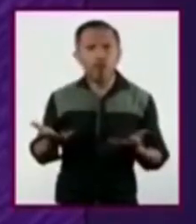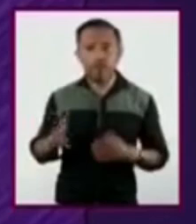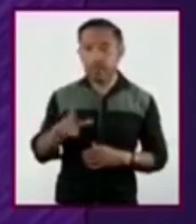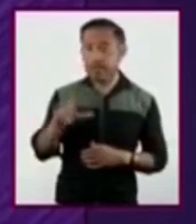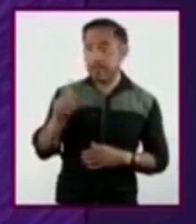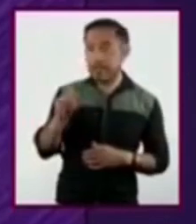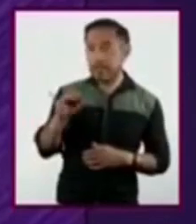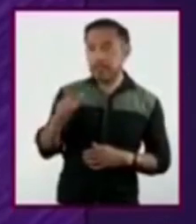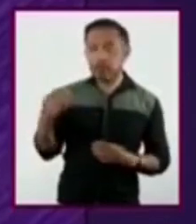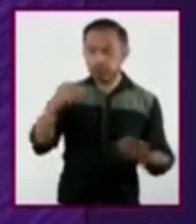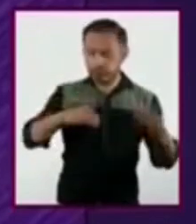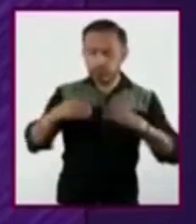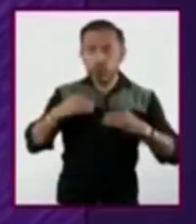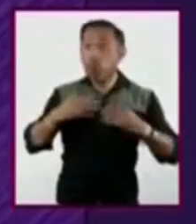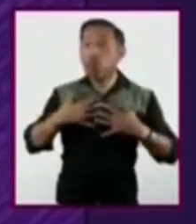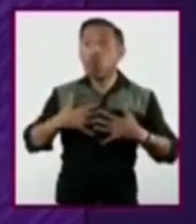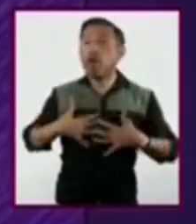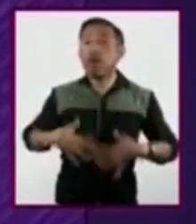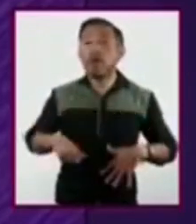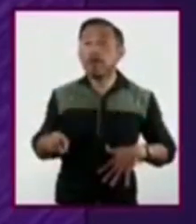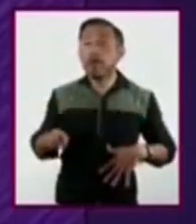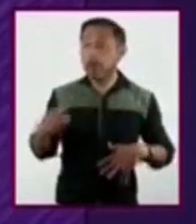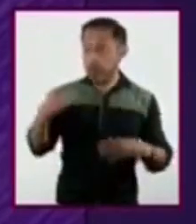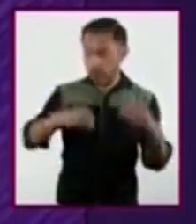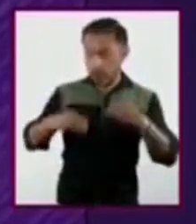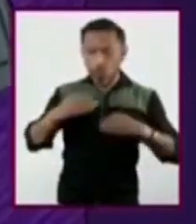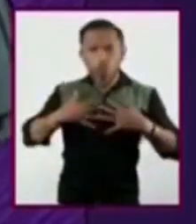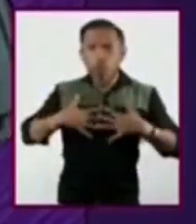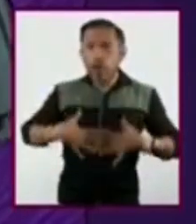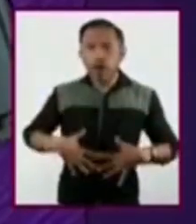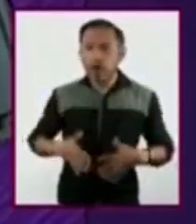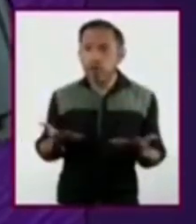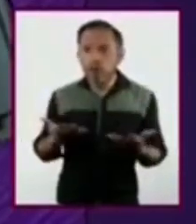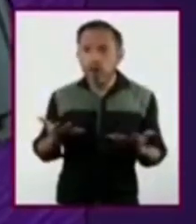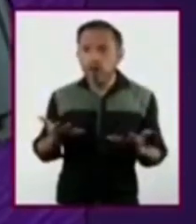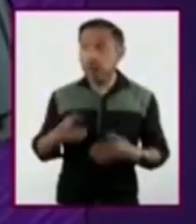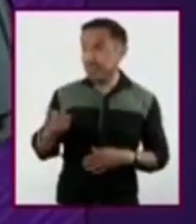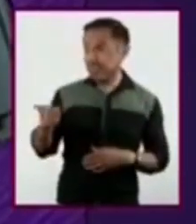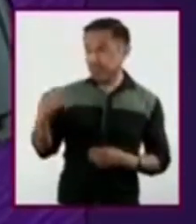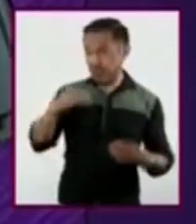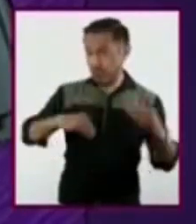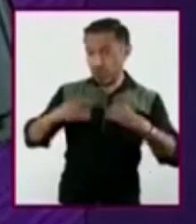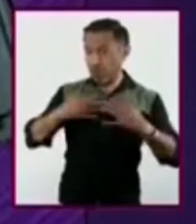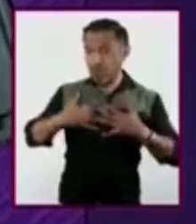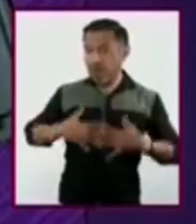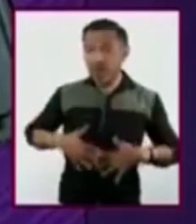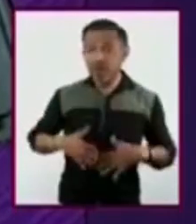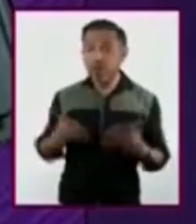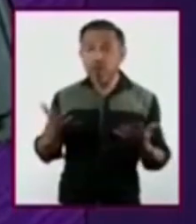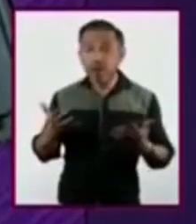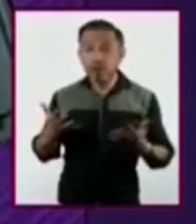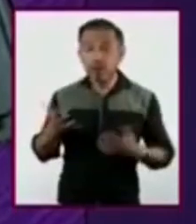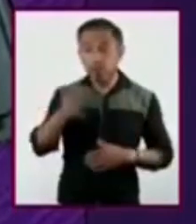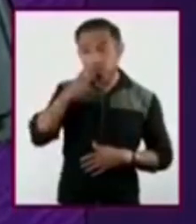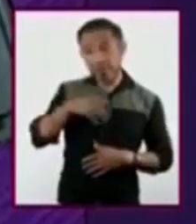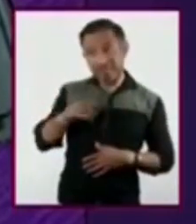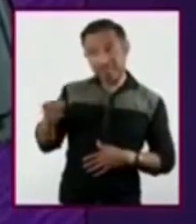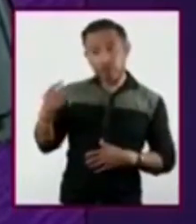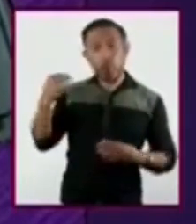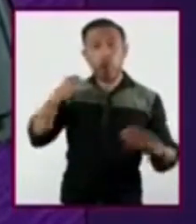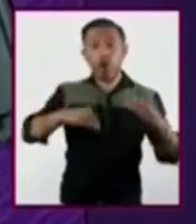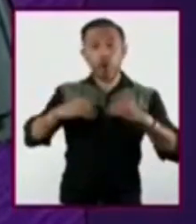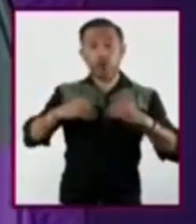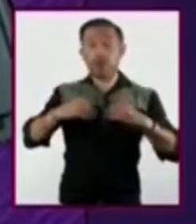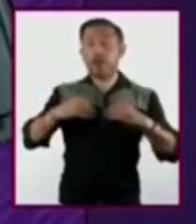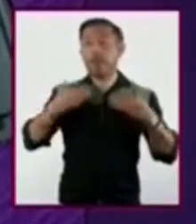Leticia is wearing, she's wearing. What's she wearing? She's wearing